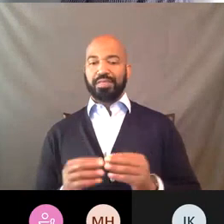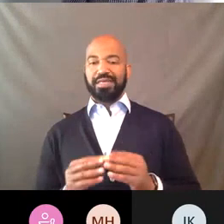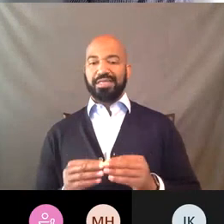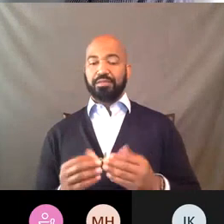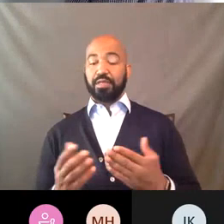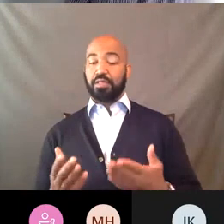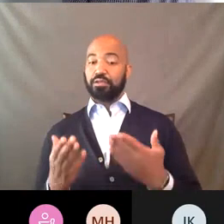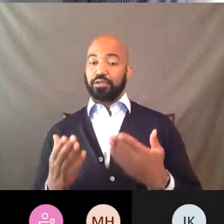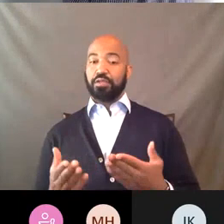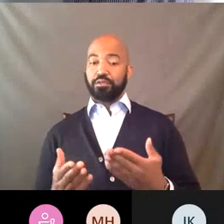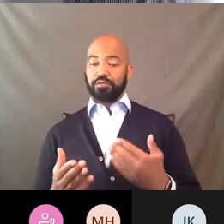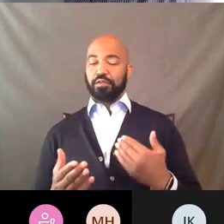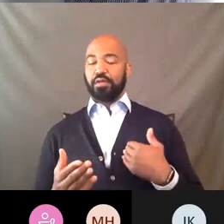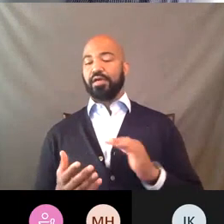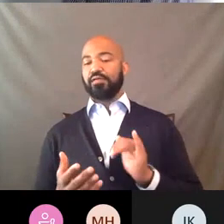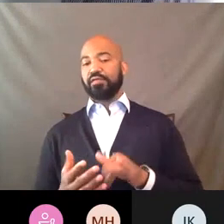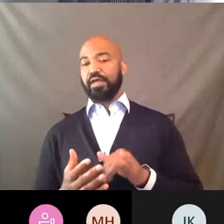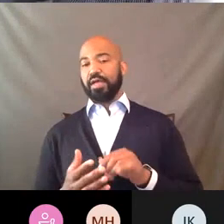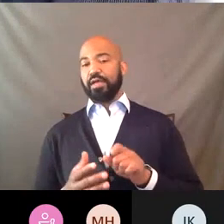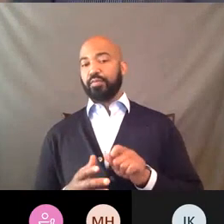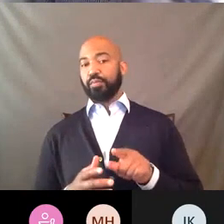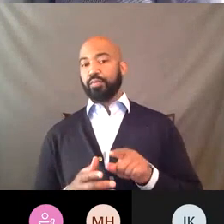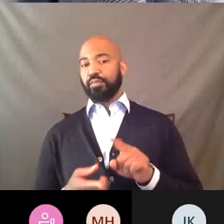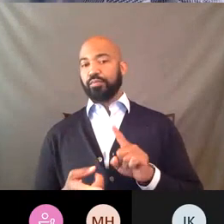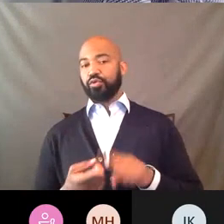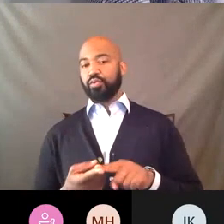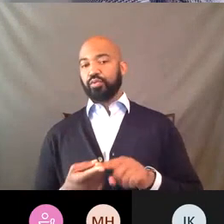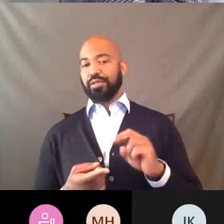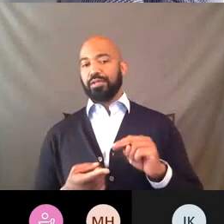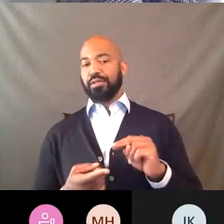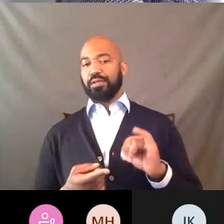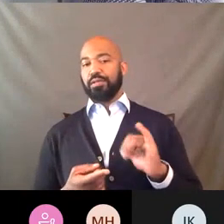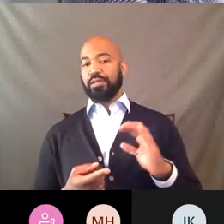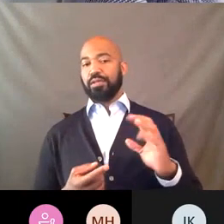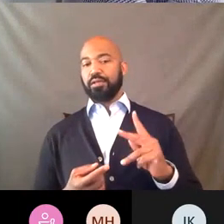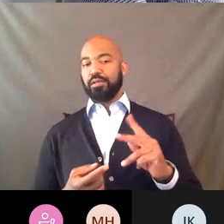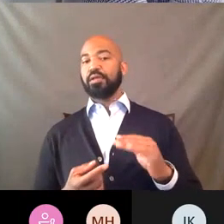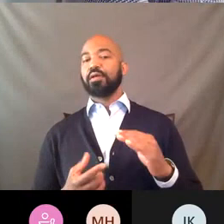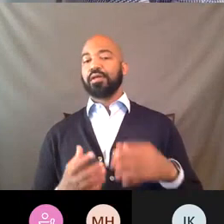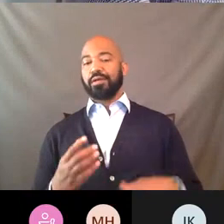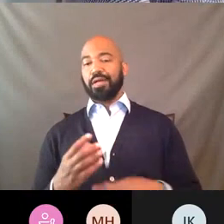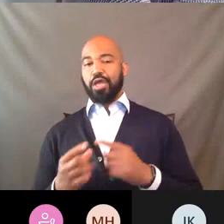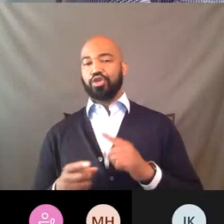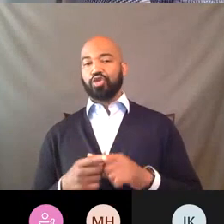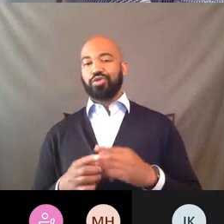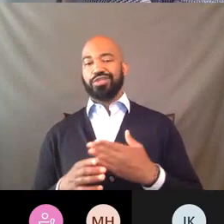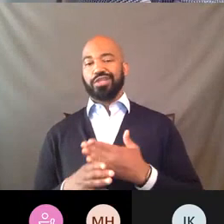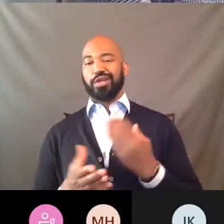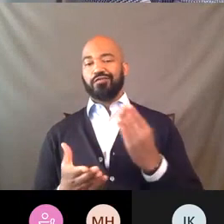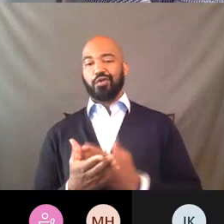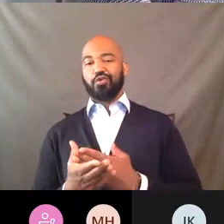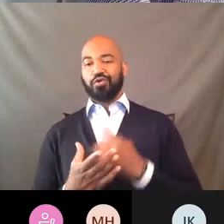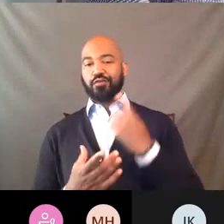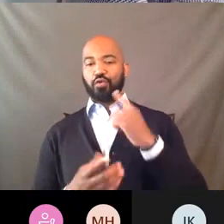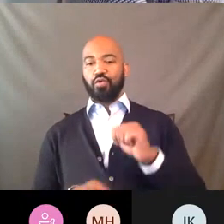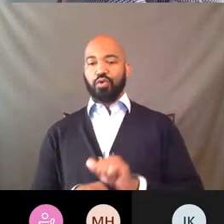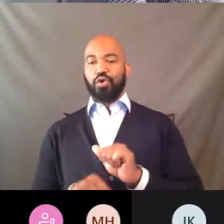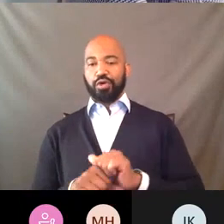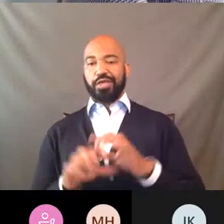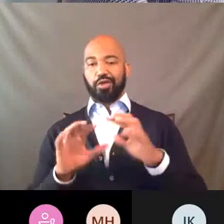suggest shooting that particular letter over to Nicholas, and he can put it in our shared folder for working groups so that we have all of